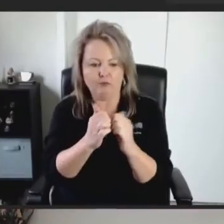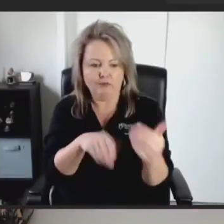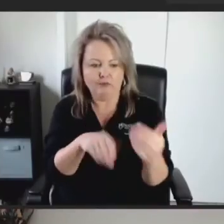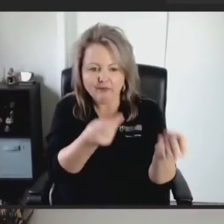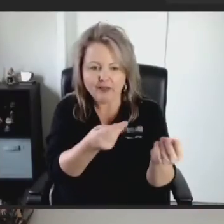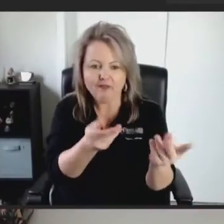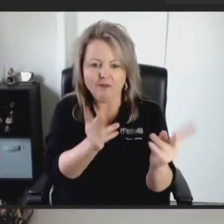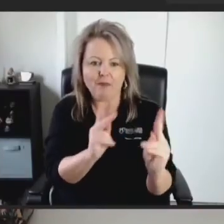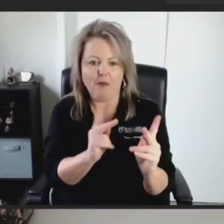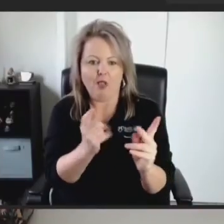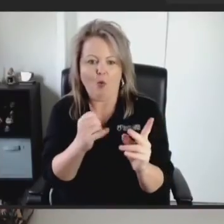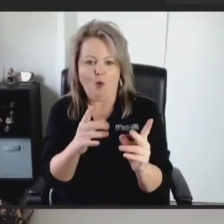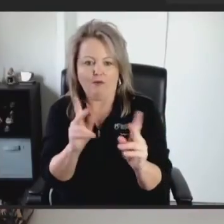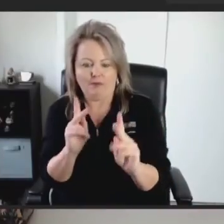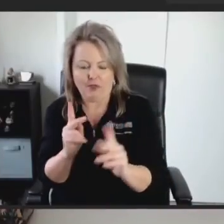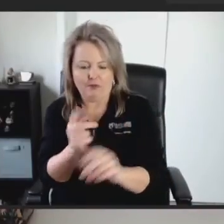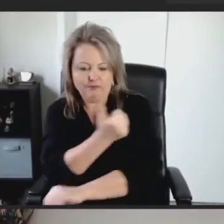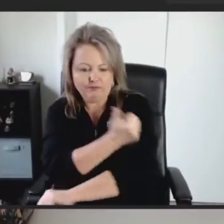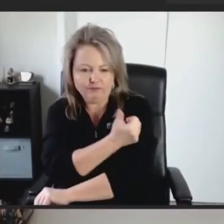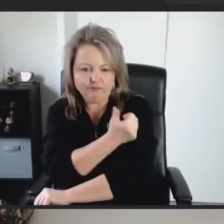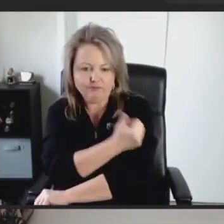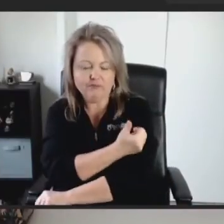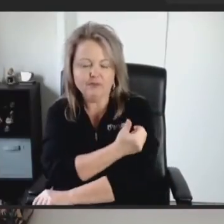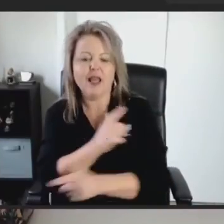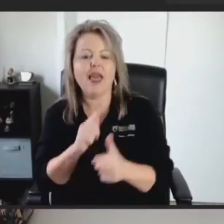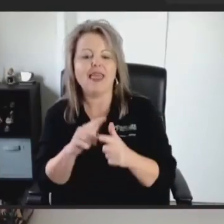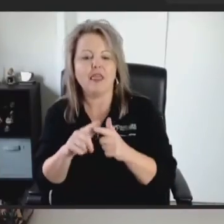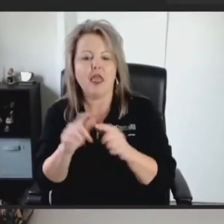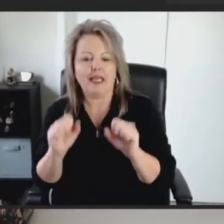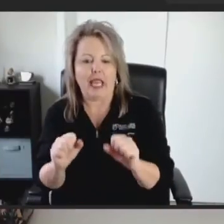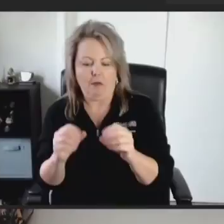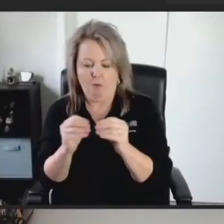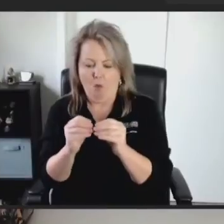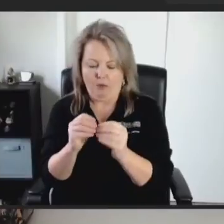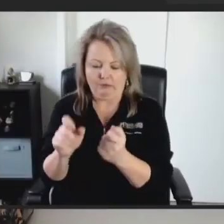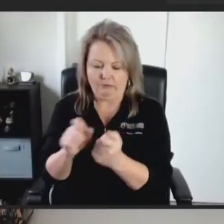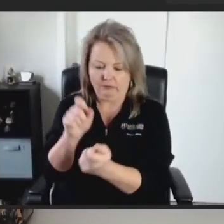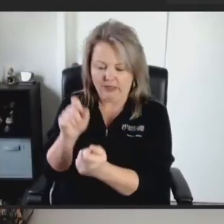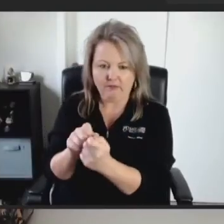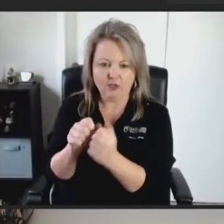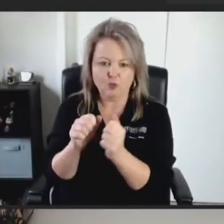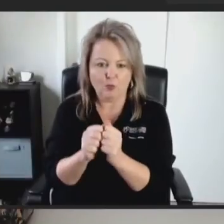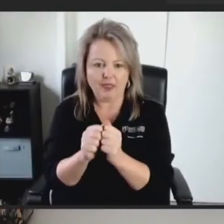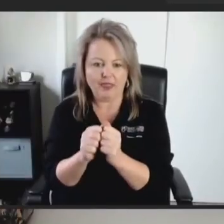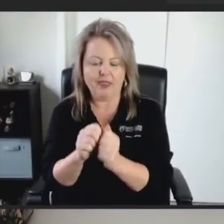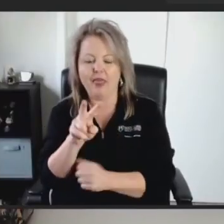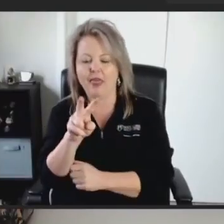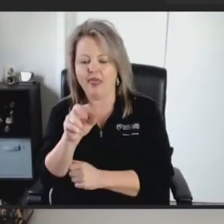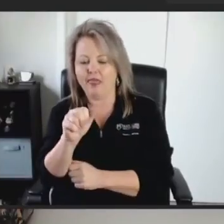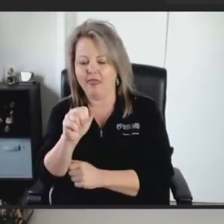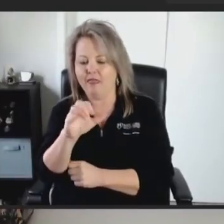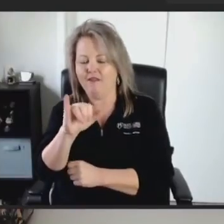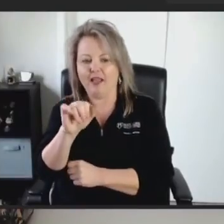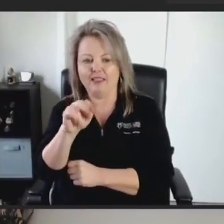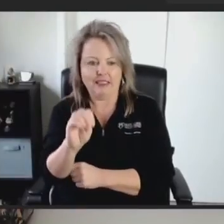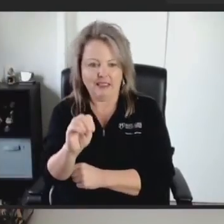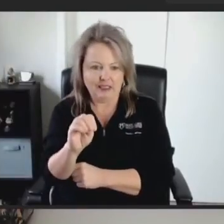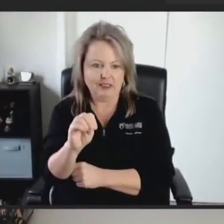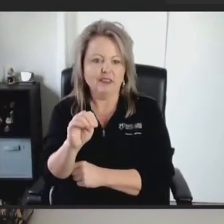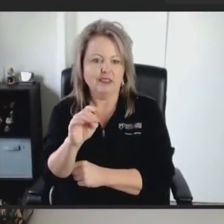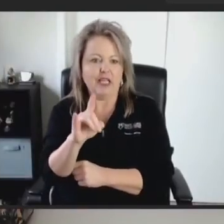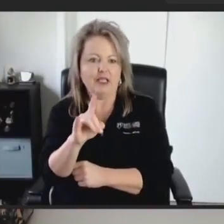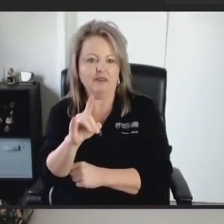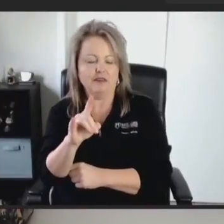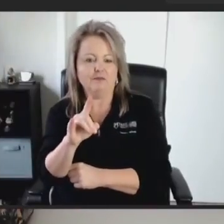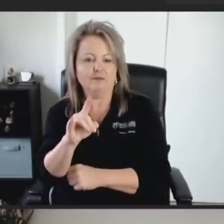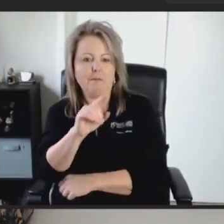this. And also then we can get into more specifics with the vaccine. I think Dr. Morcom will probably talk about some of the specific